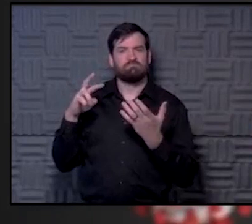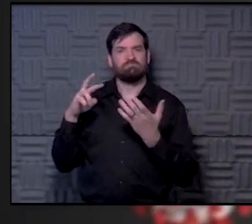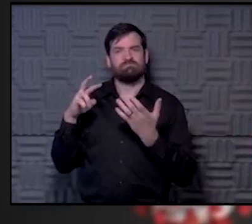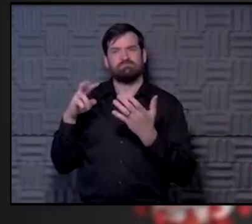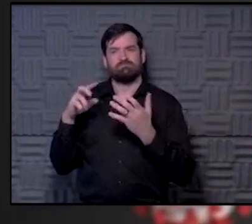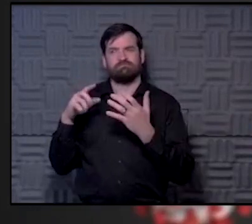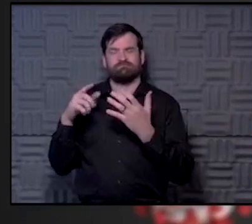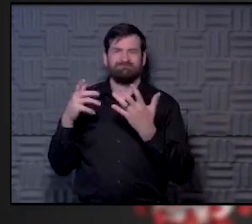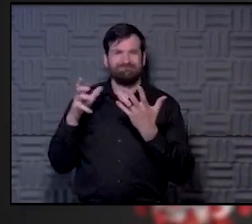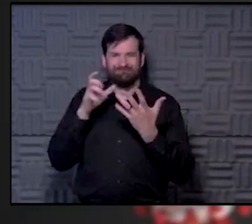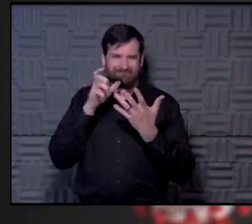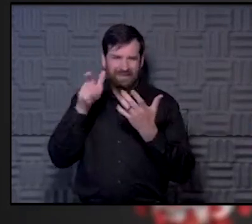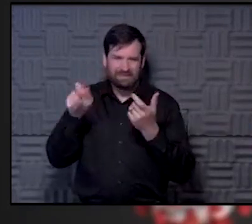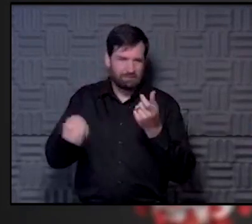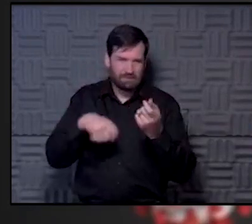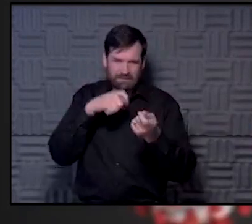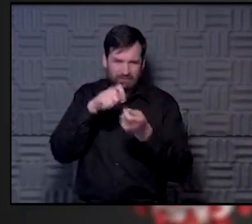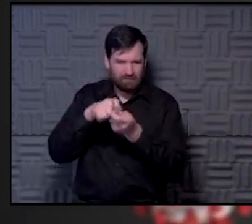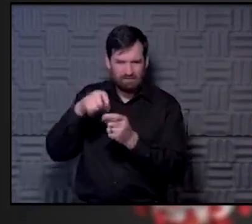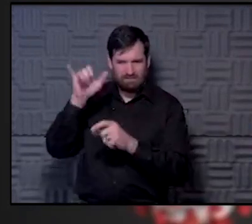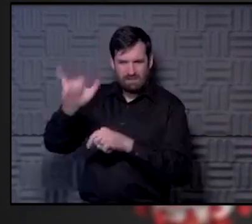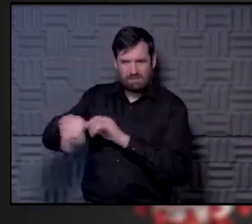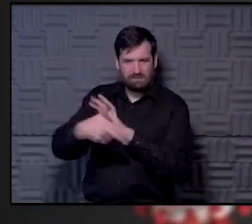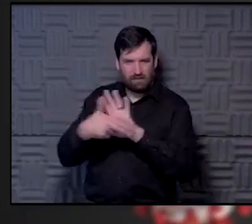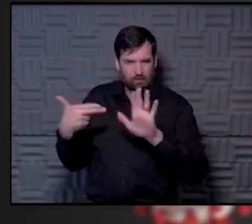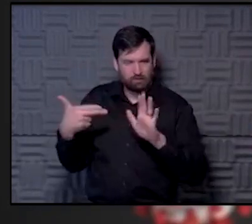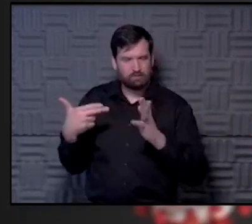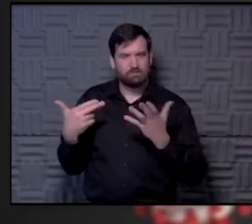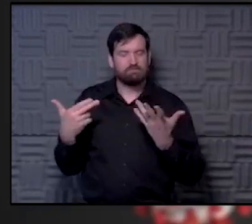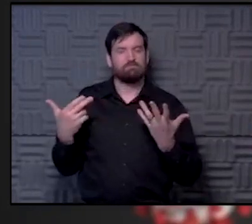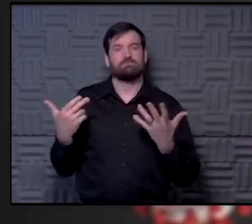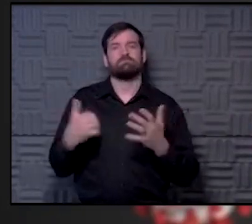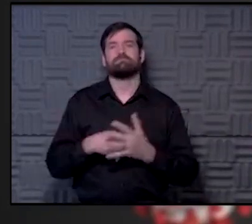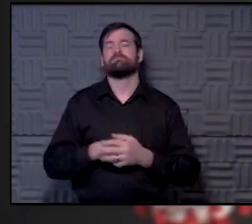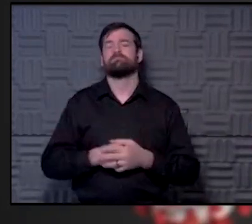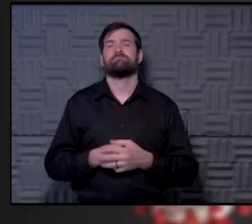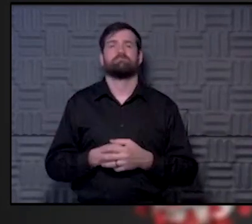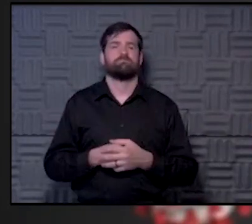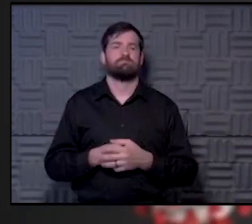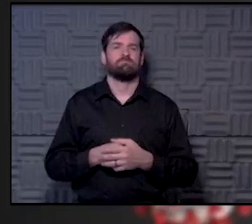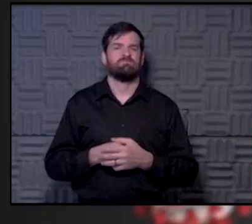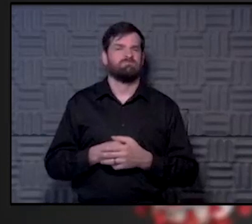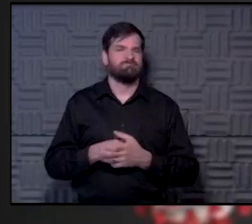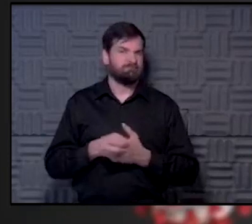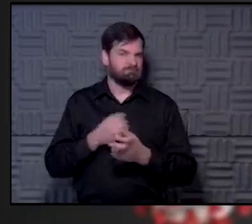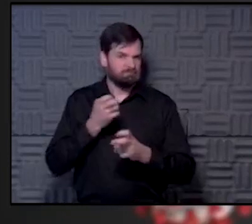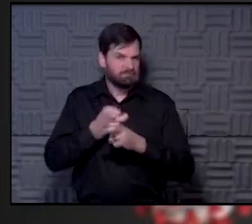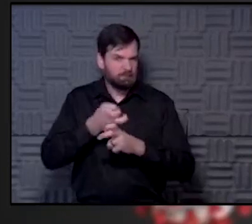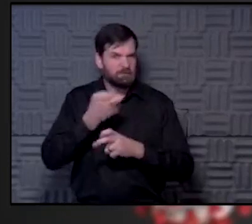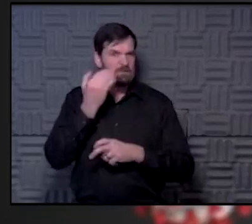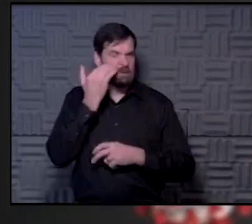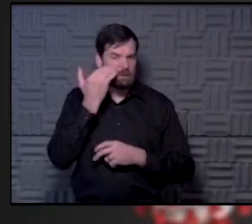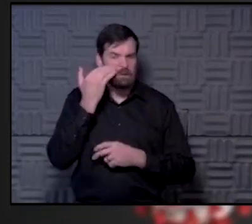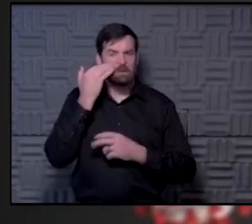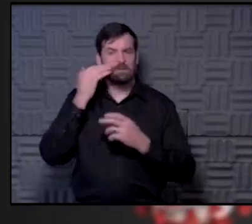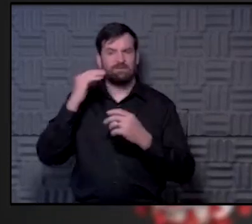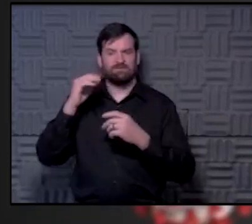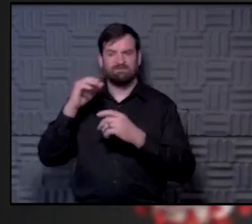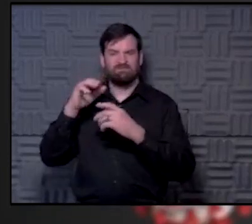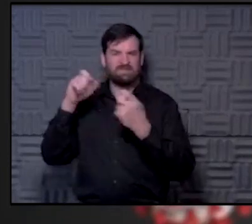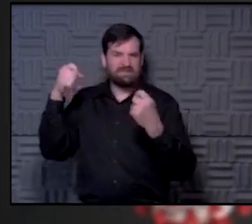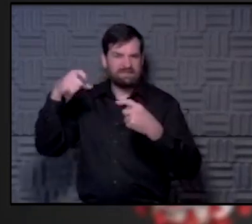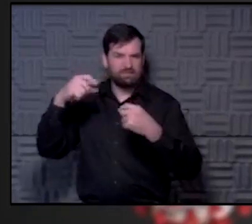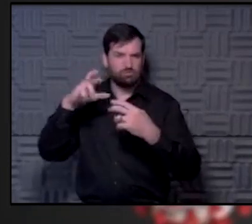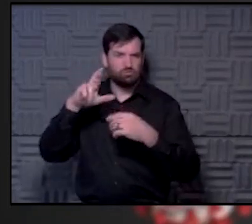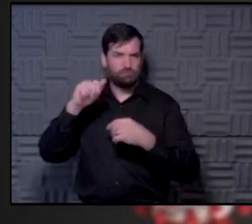heterogeneous. It wasn't specifically this diagnosis, so again, it was kind of hard to know about the signal to noise ratio, similar to